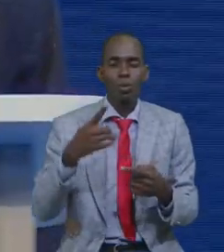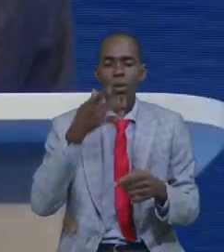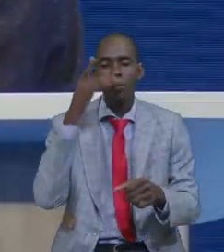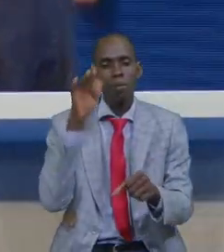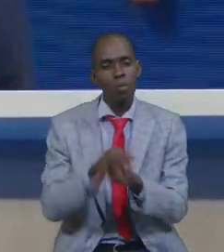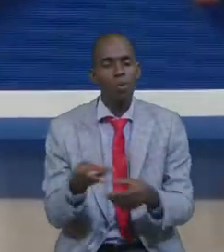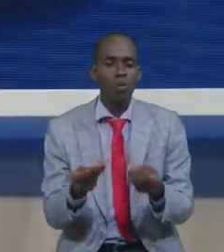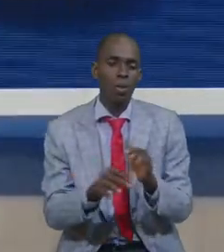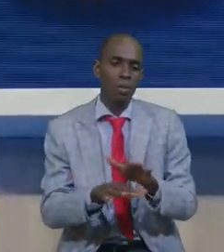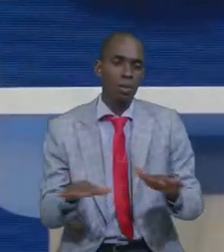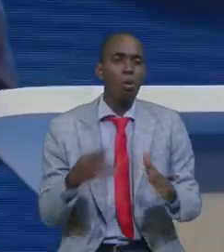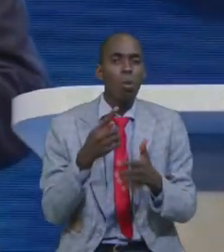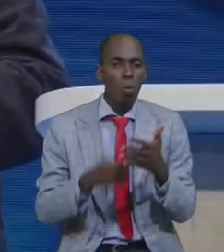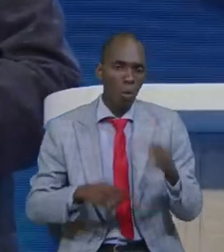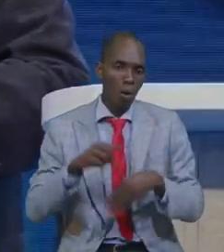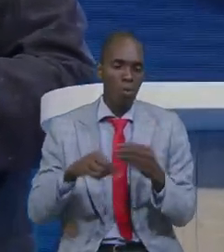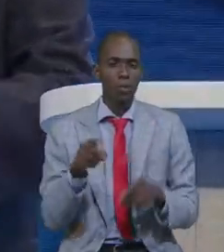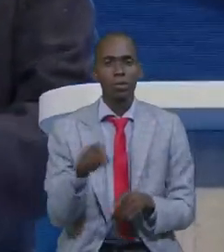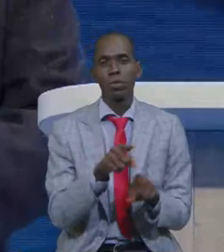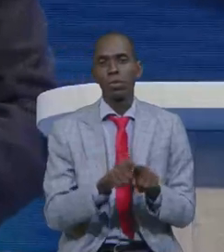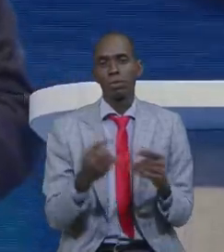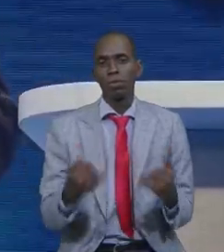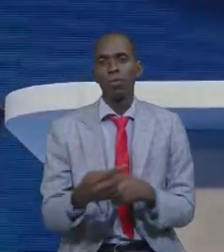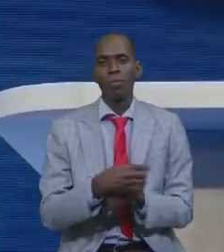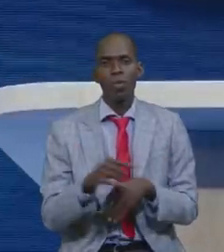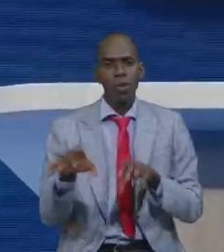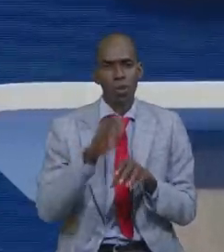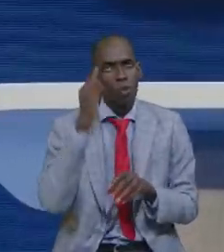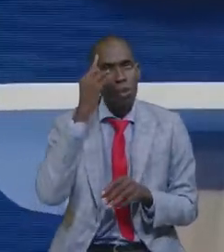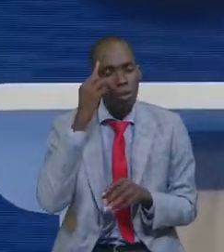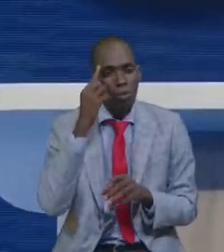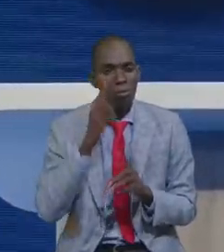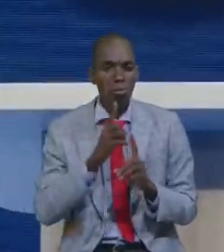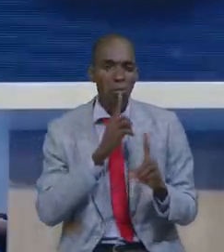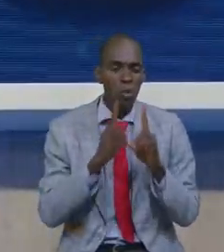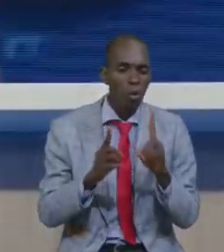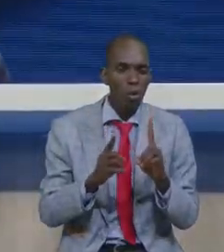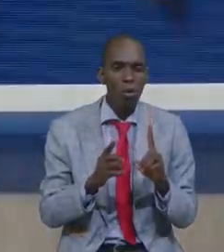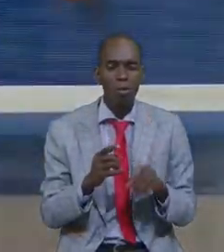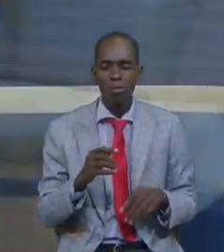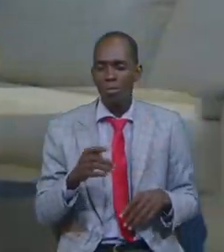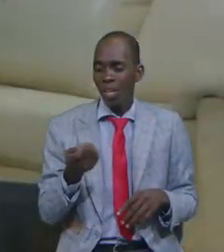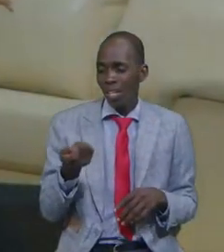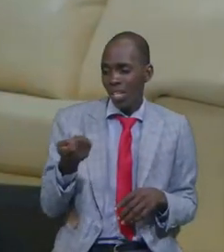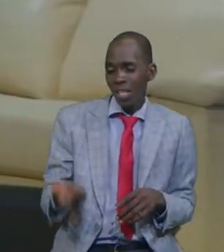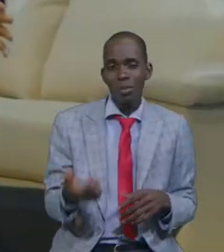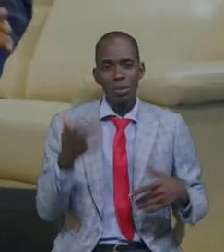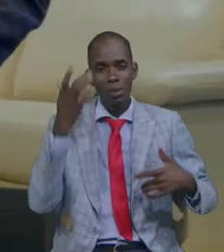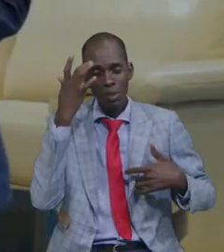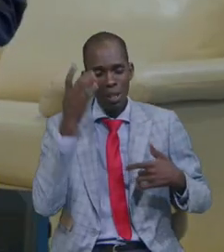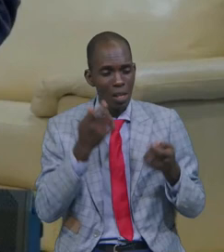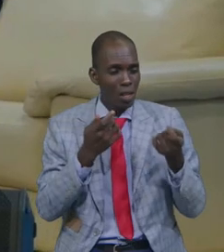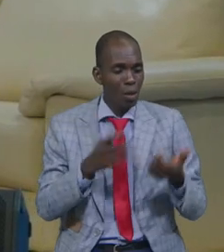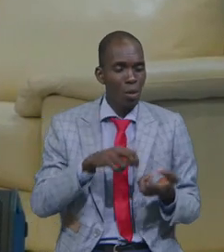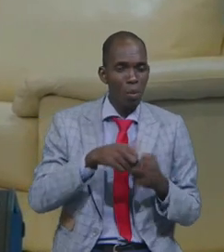today? Do you think and talk and feel any little sickness, any little problem,